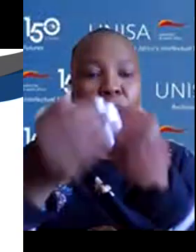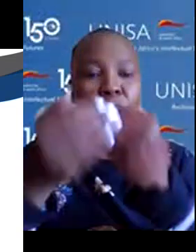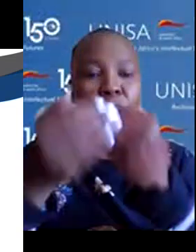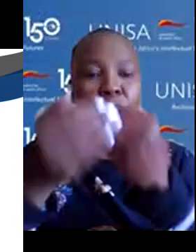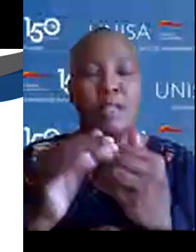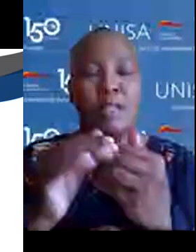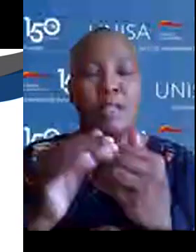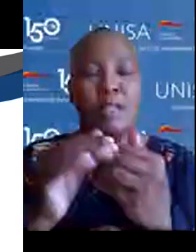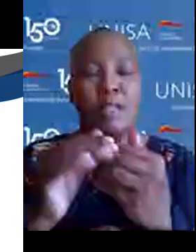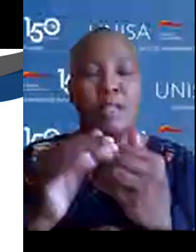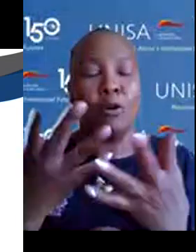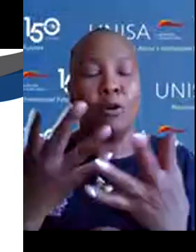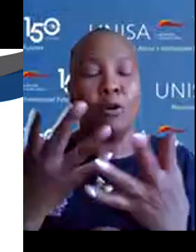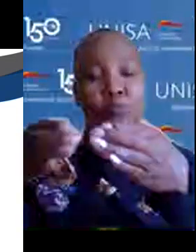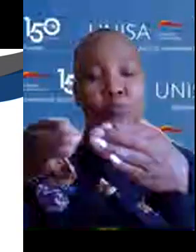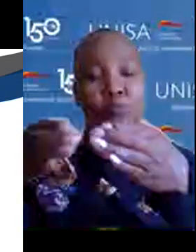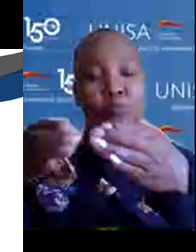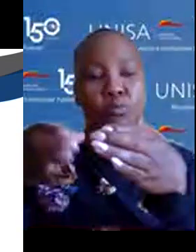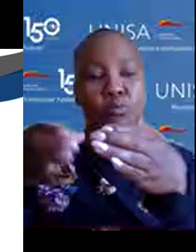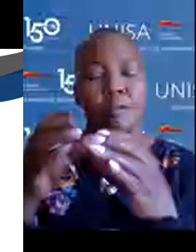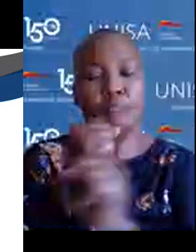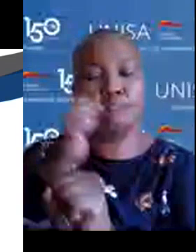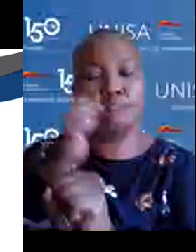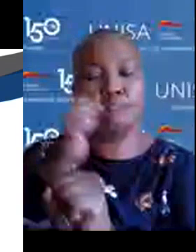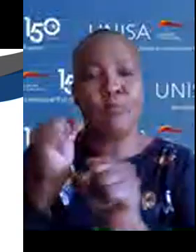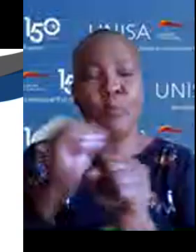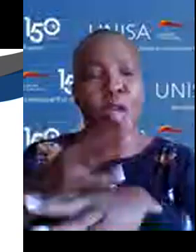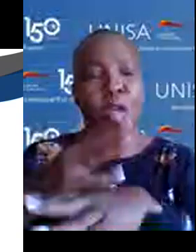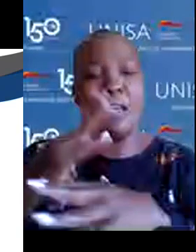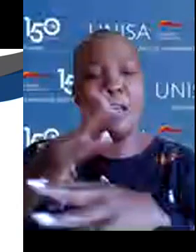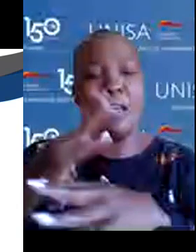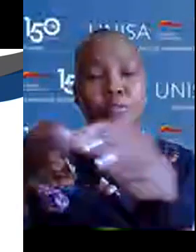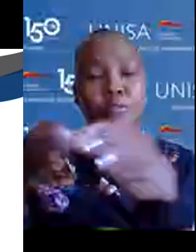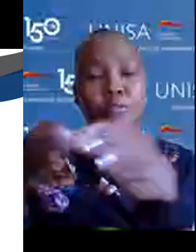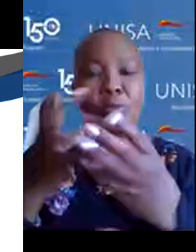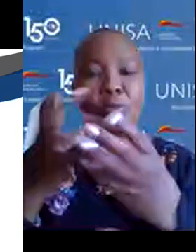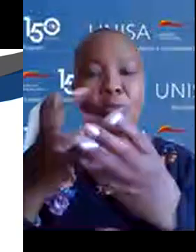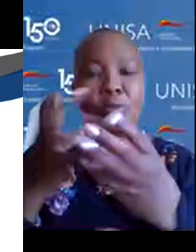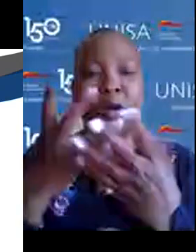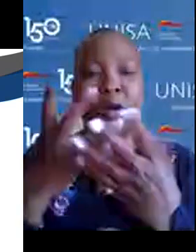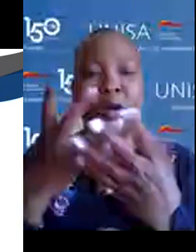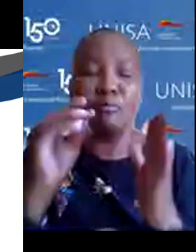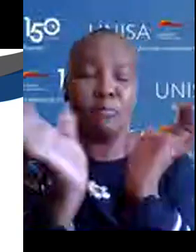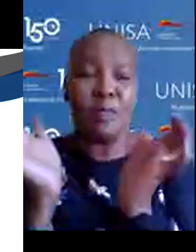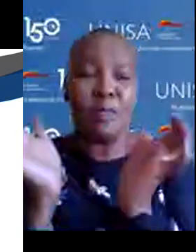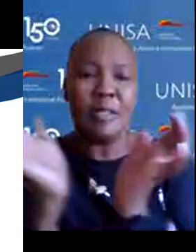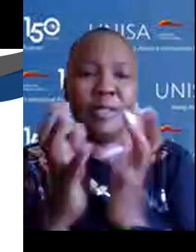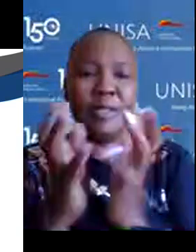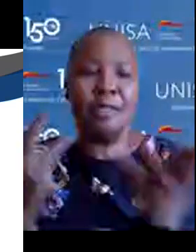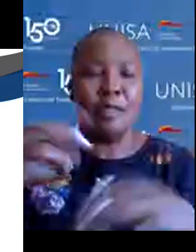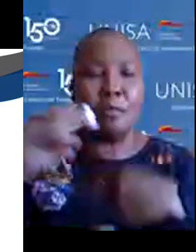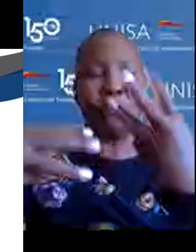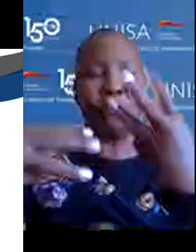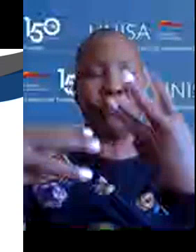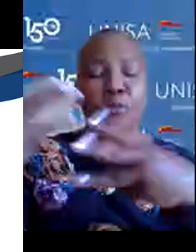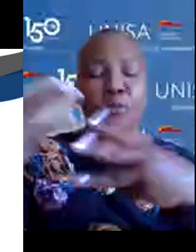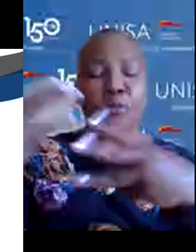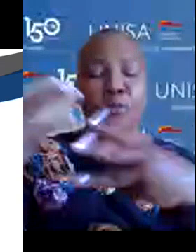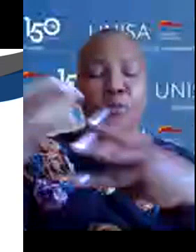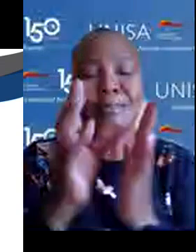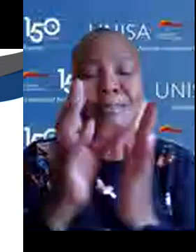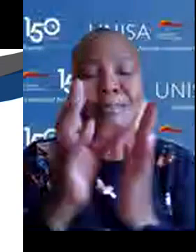group, how to set up a meeting, working with a meeting, setting up the options. And this is especially important when you get